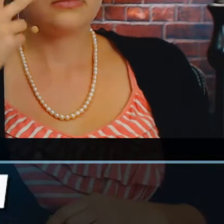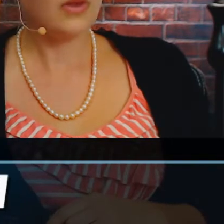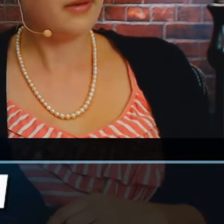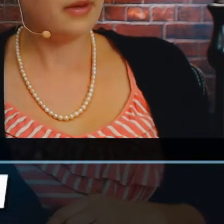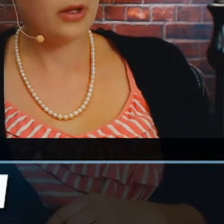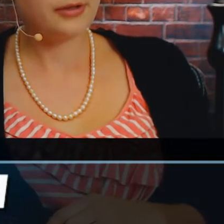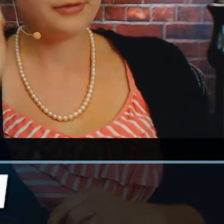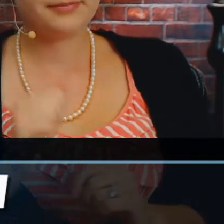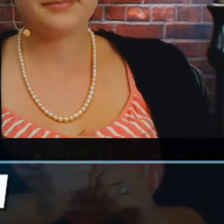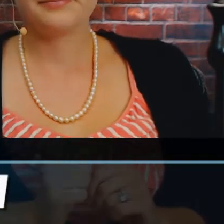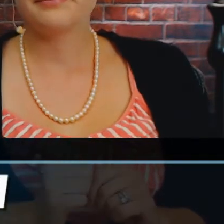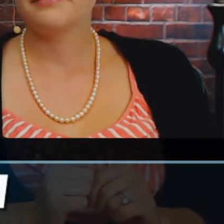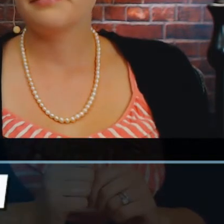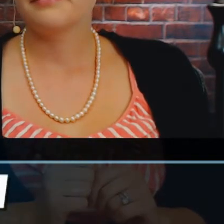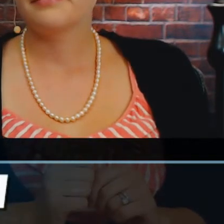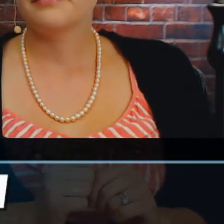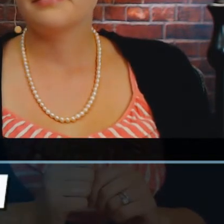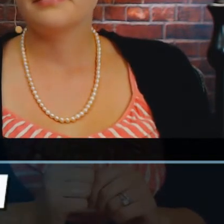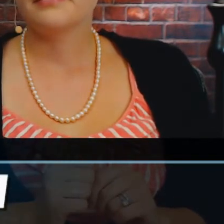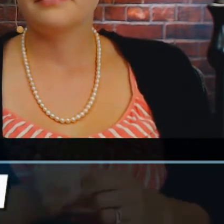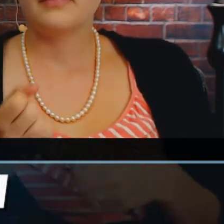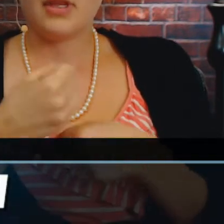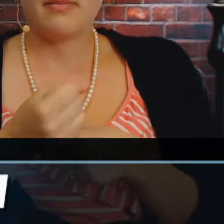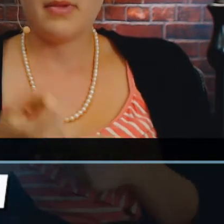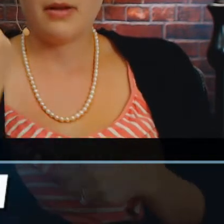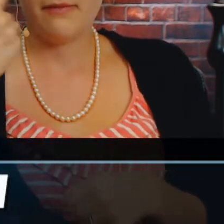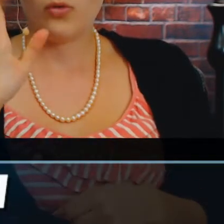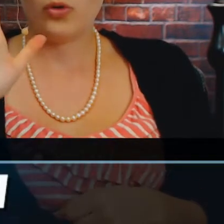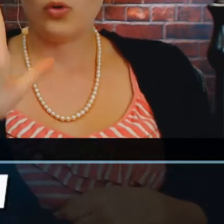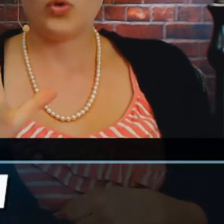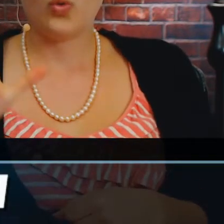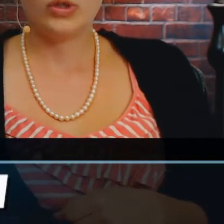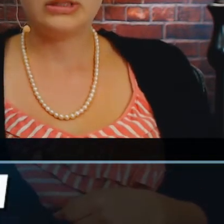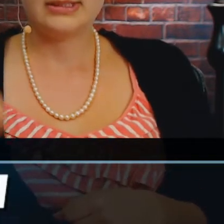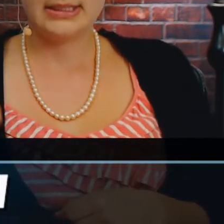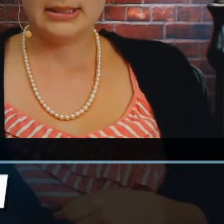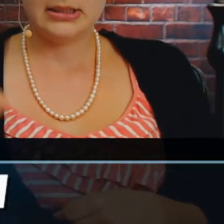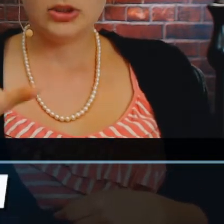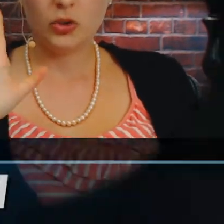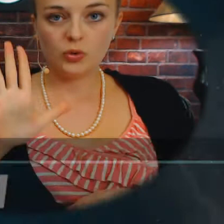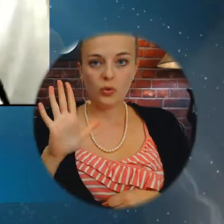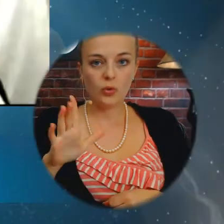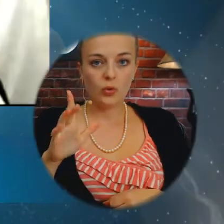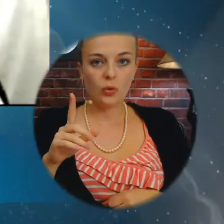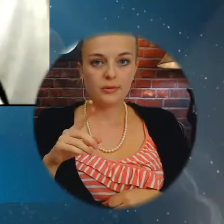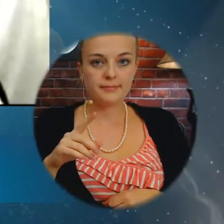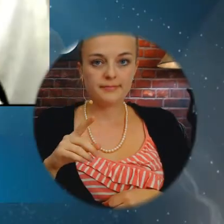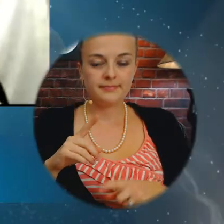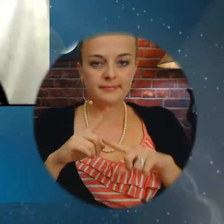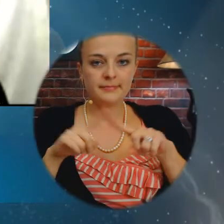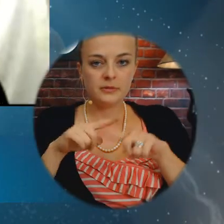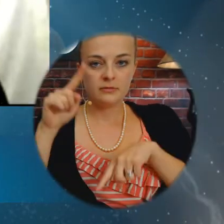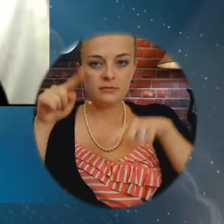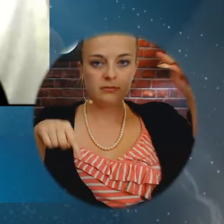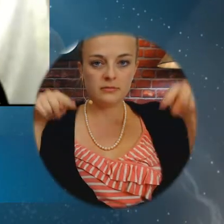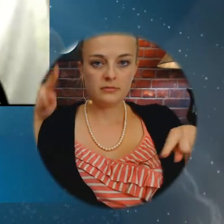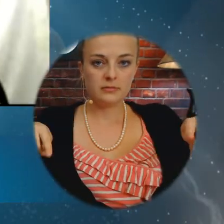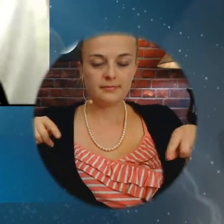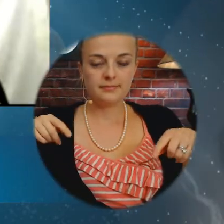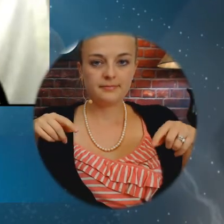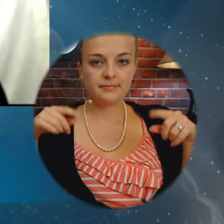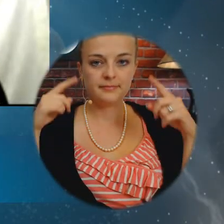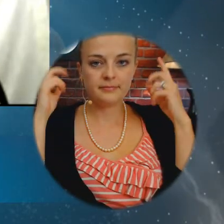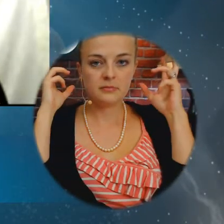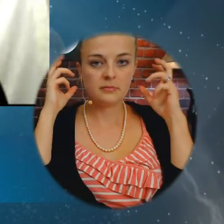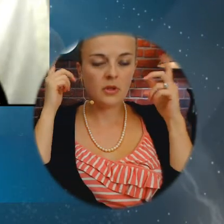device that is going to be tailor-made specifically to my hearing loss, is that right? That's correct, yeah. mean, every hearing loss is different.